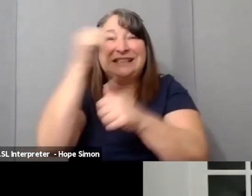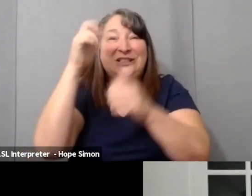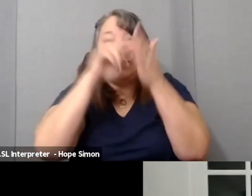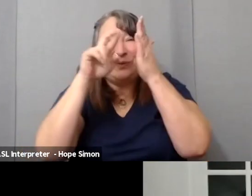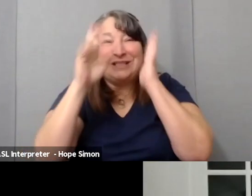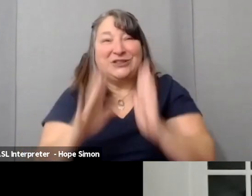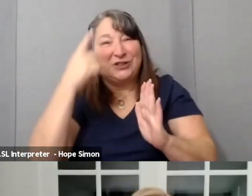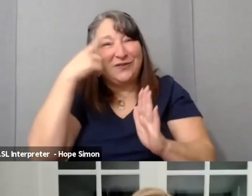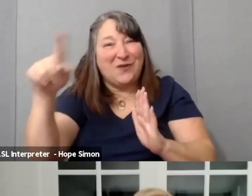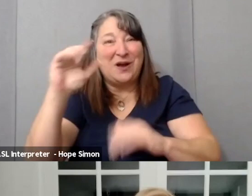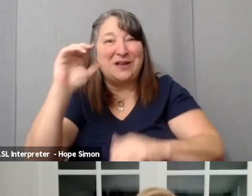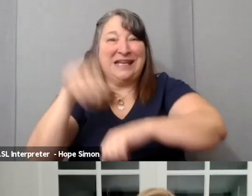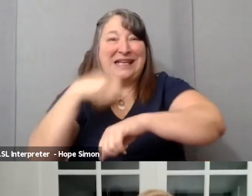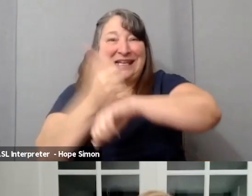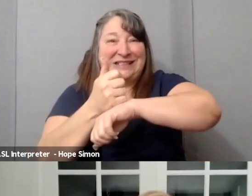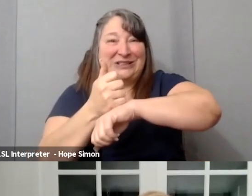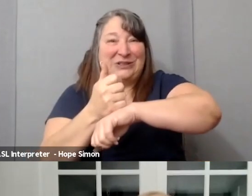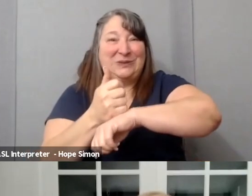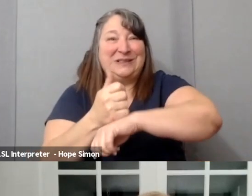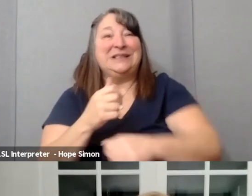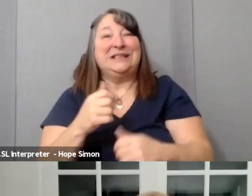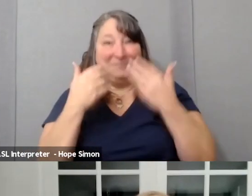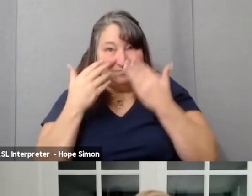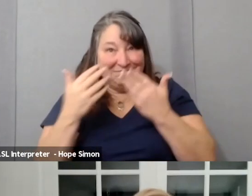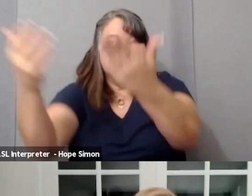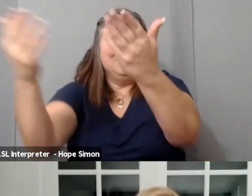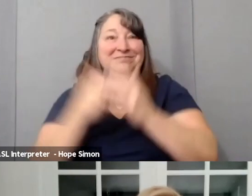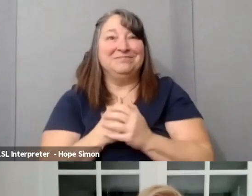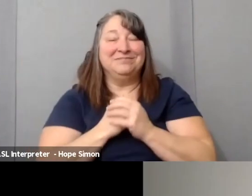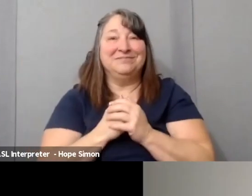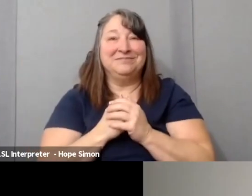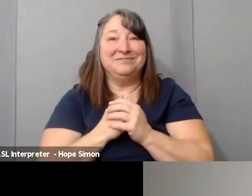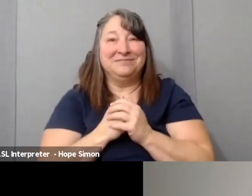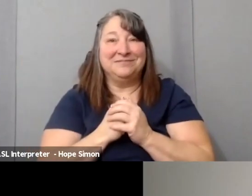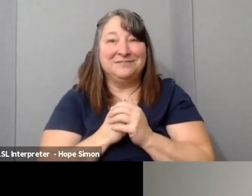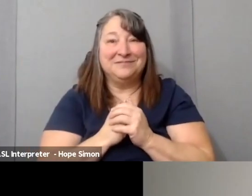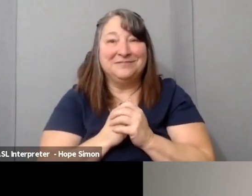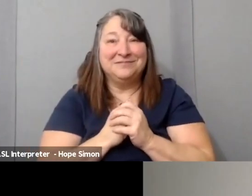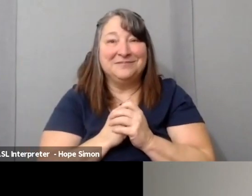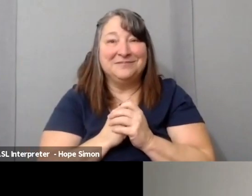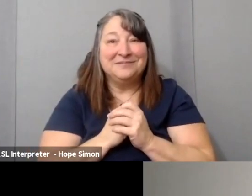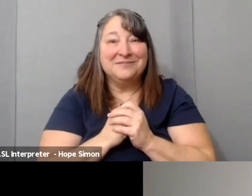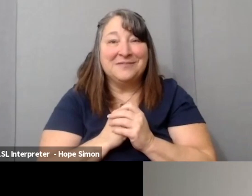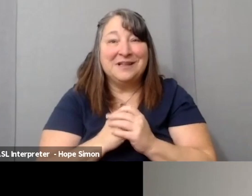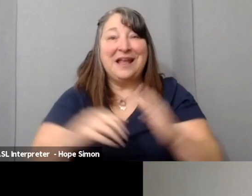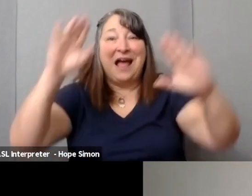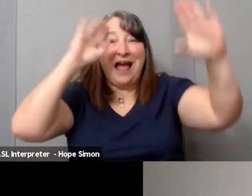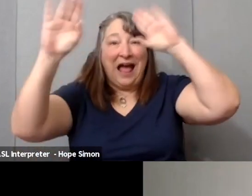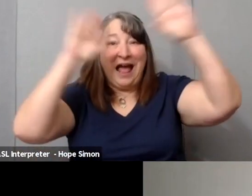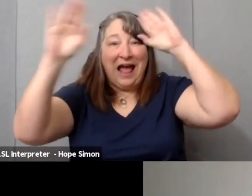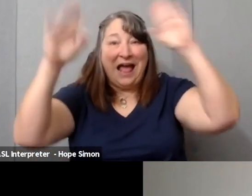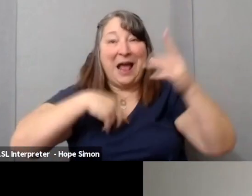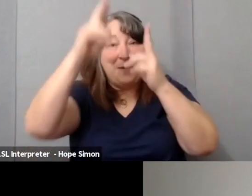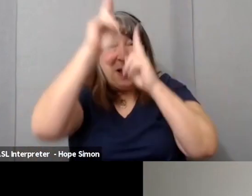Take it away, Caroline and Nosh. Hi, I'm very honored to be